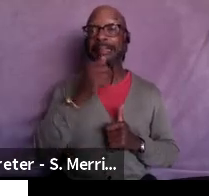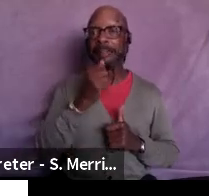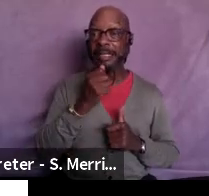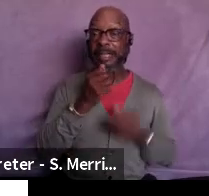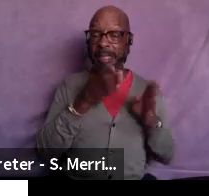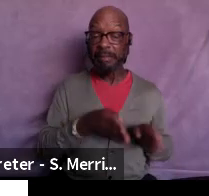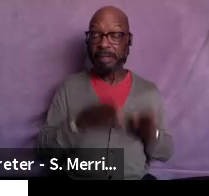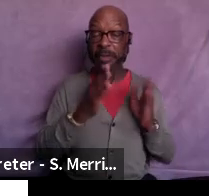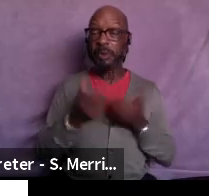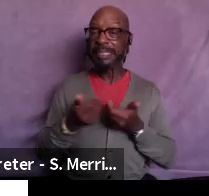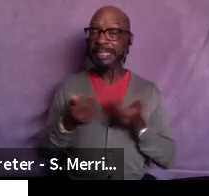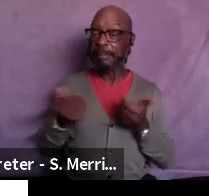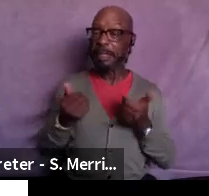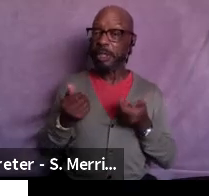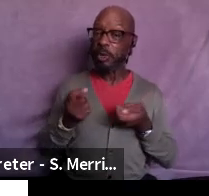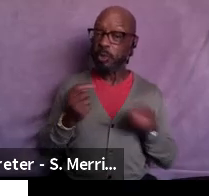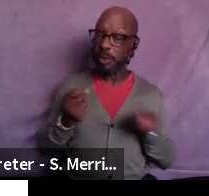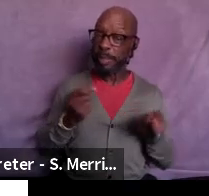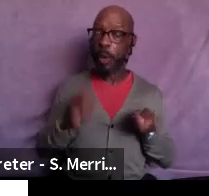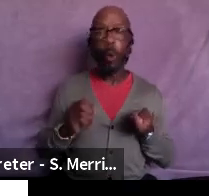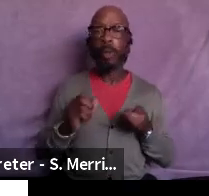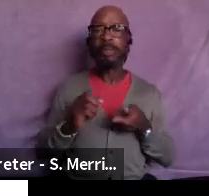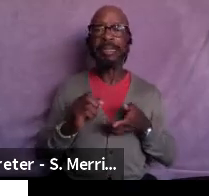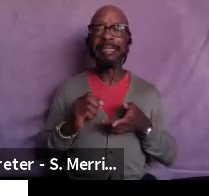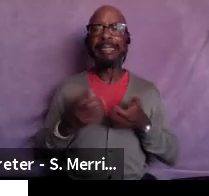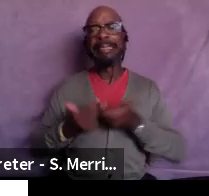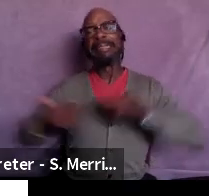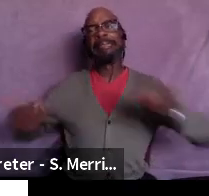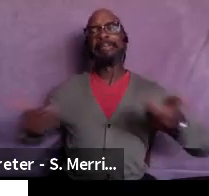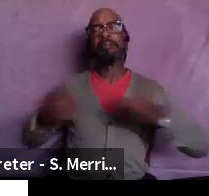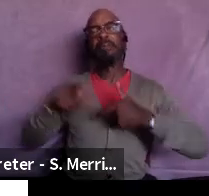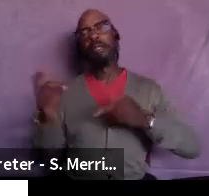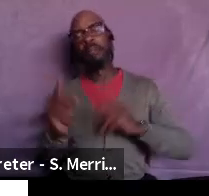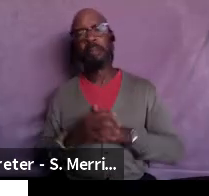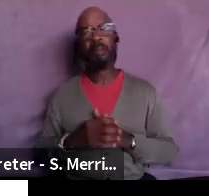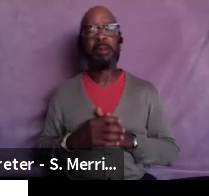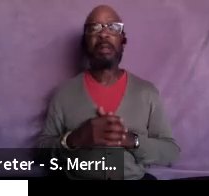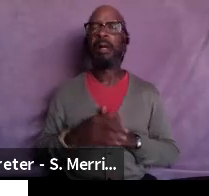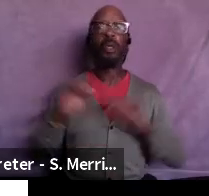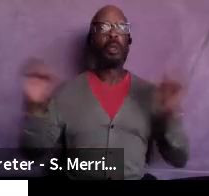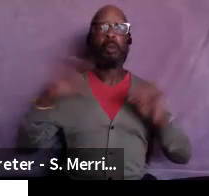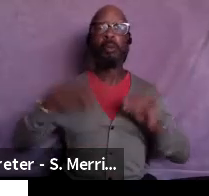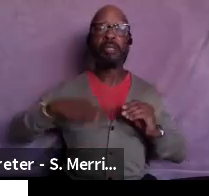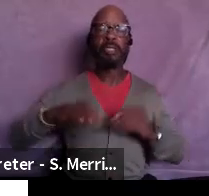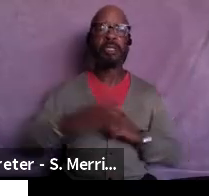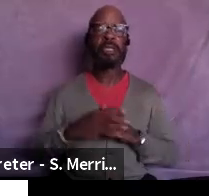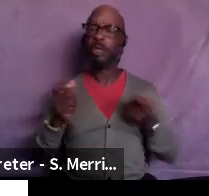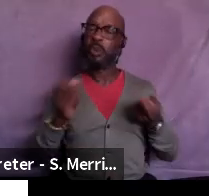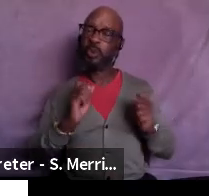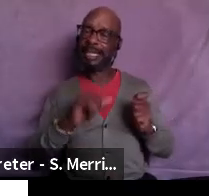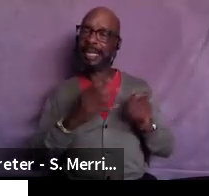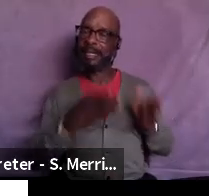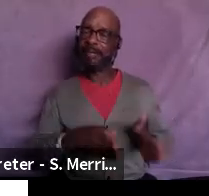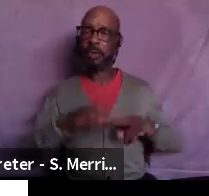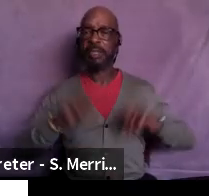treatment, restricting an individual in enjoyment of benefits and privileges, treat an individual differently